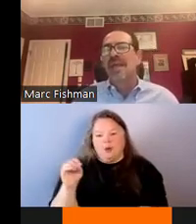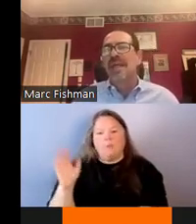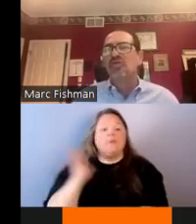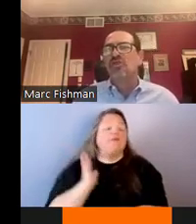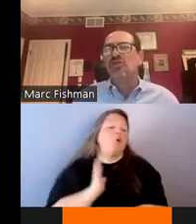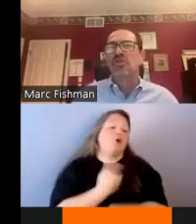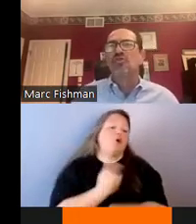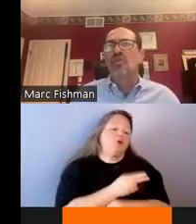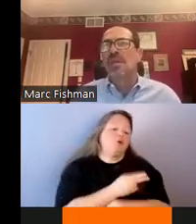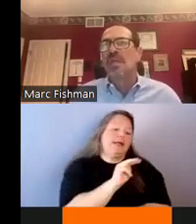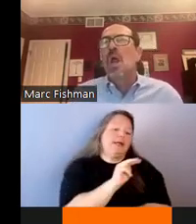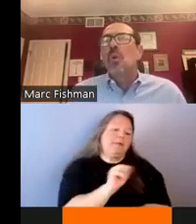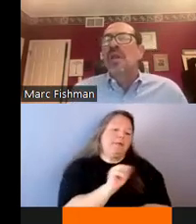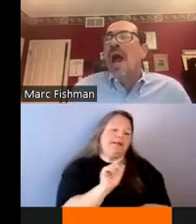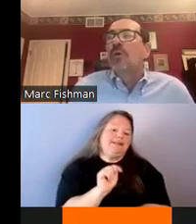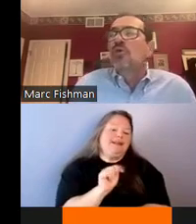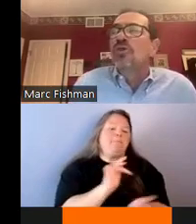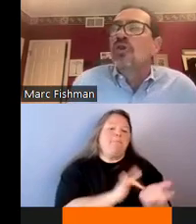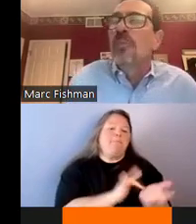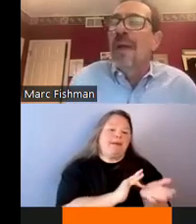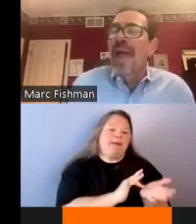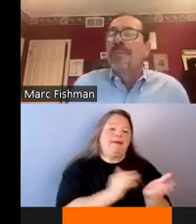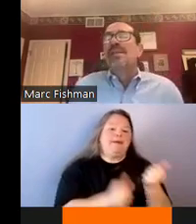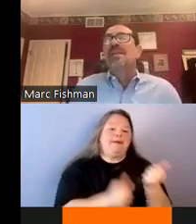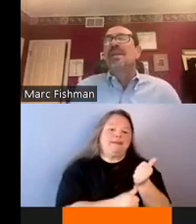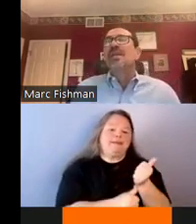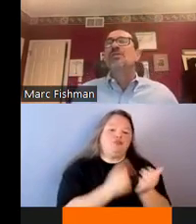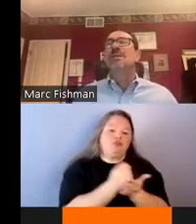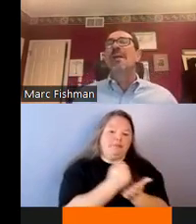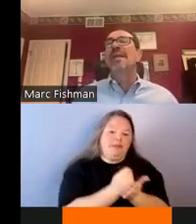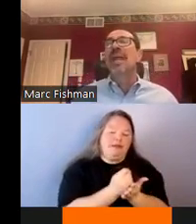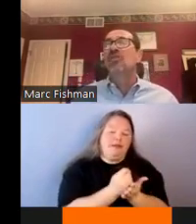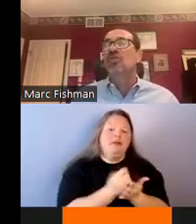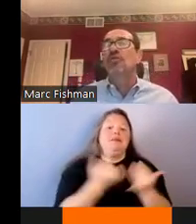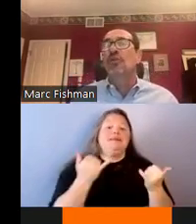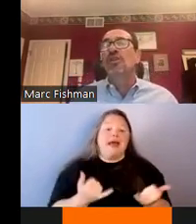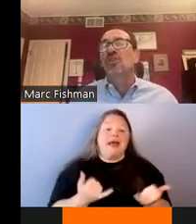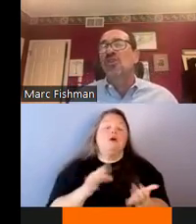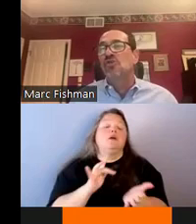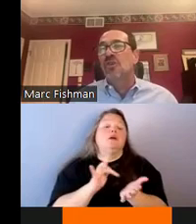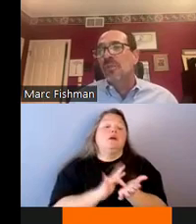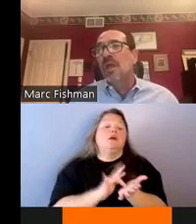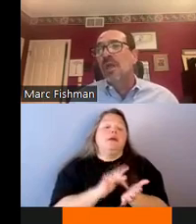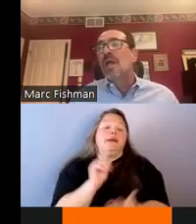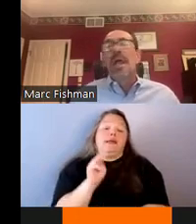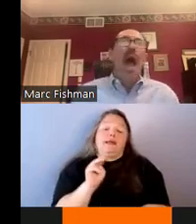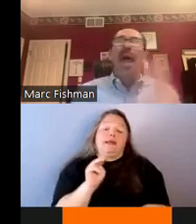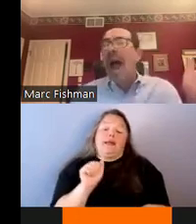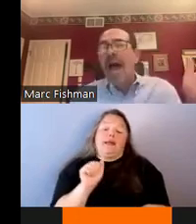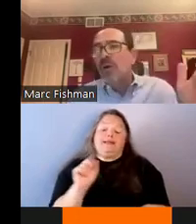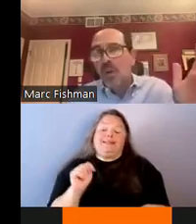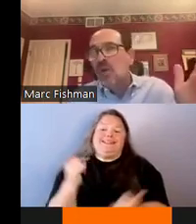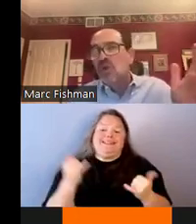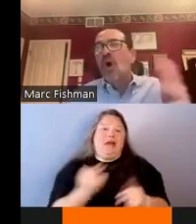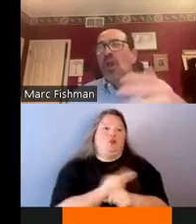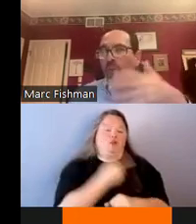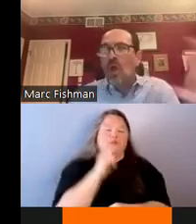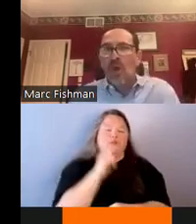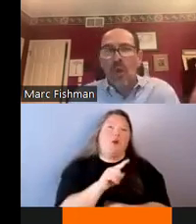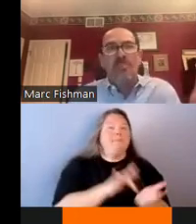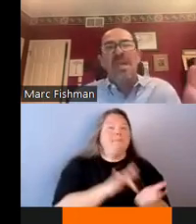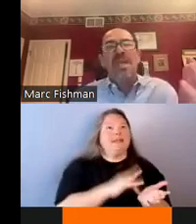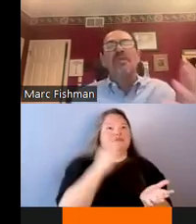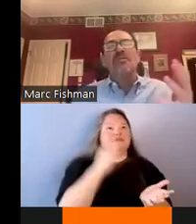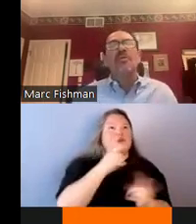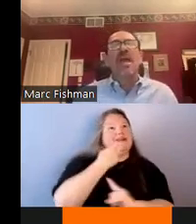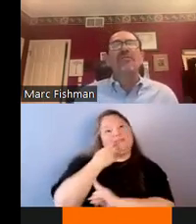MAT, medication-assisted treatment. We now use the term MAT to mean medications for addiction treatment. I don't care what you call it. We